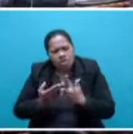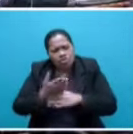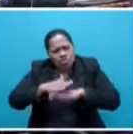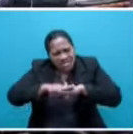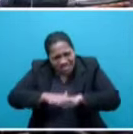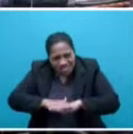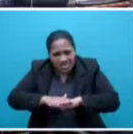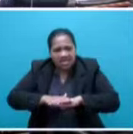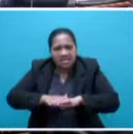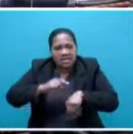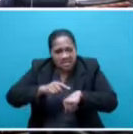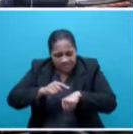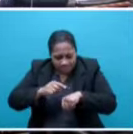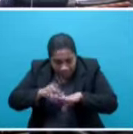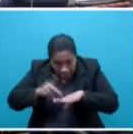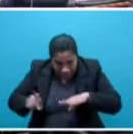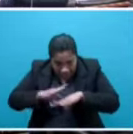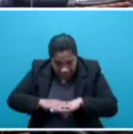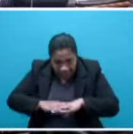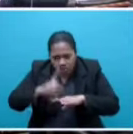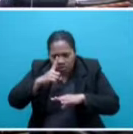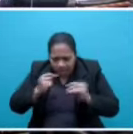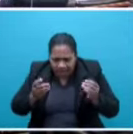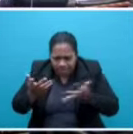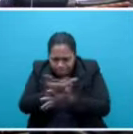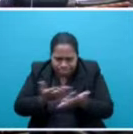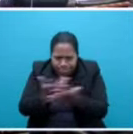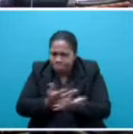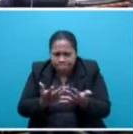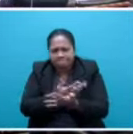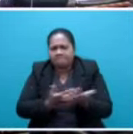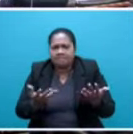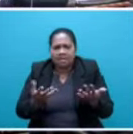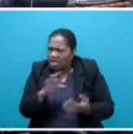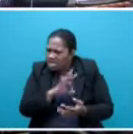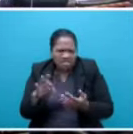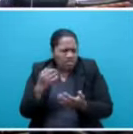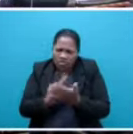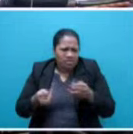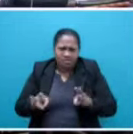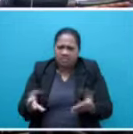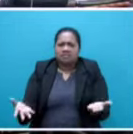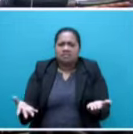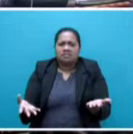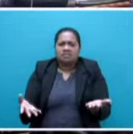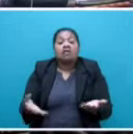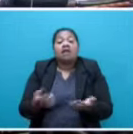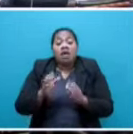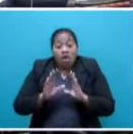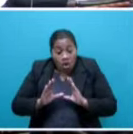be scrutiny of what is actually happening administratively or politically. It is not the only mechanism. The